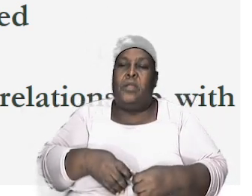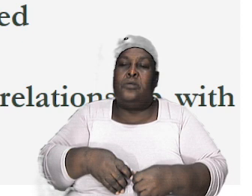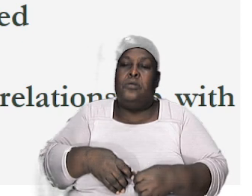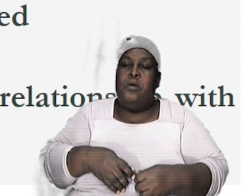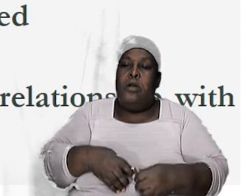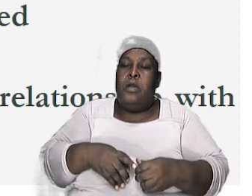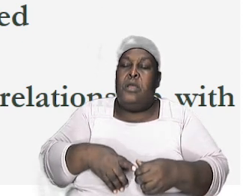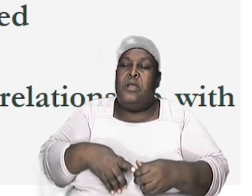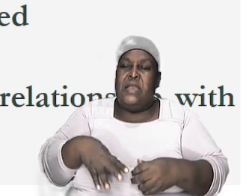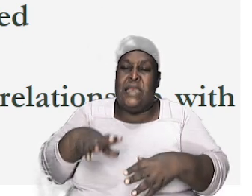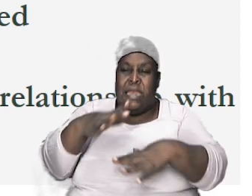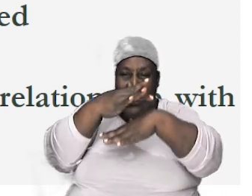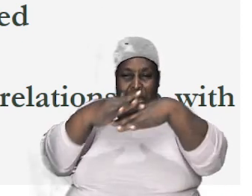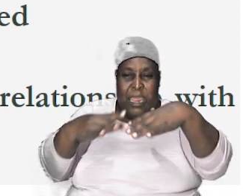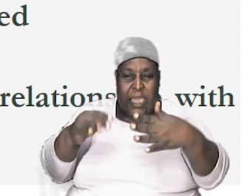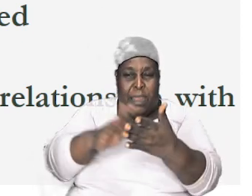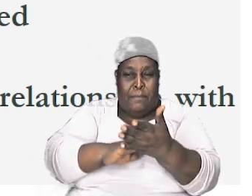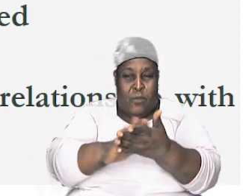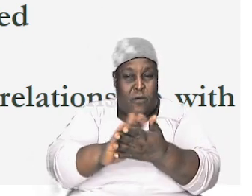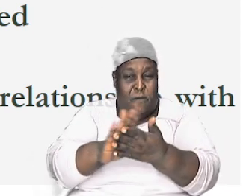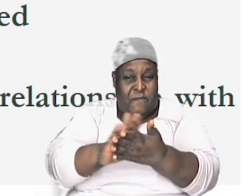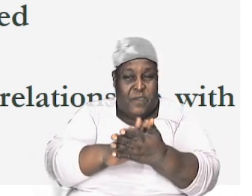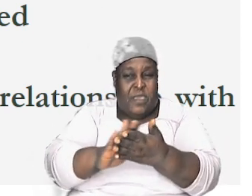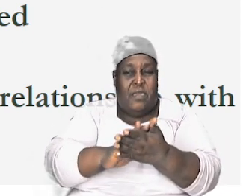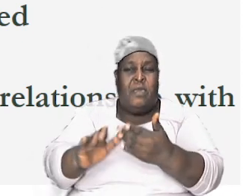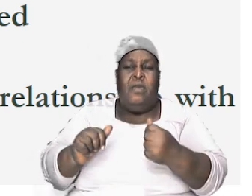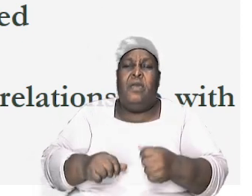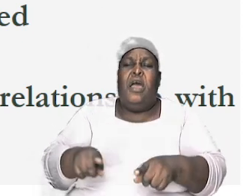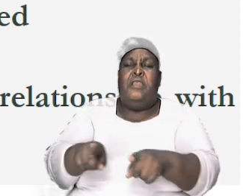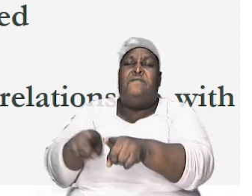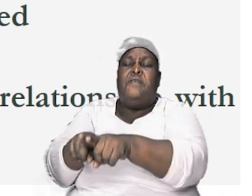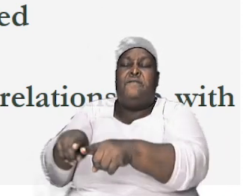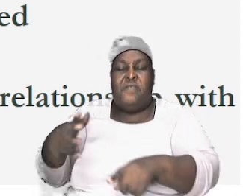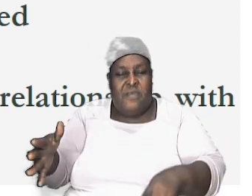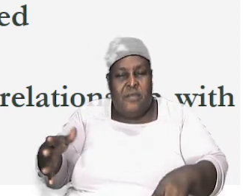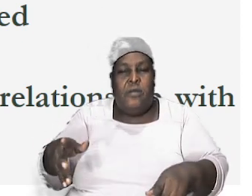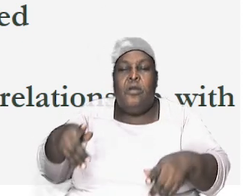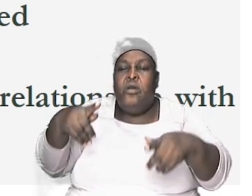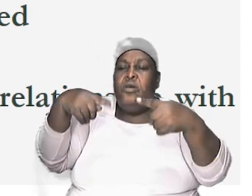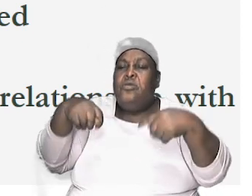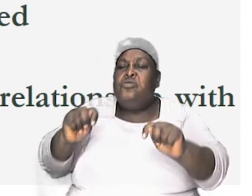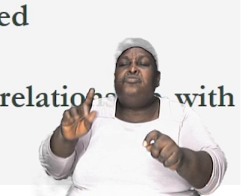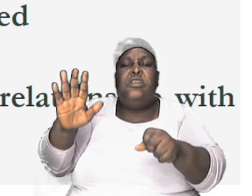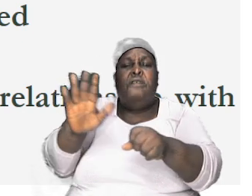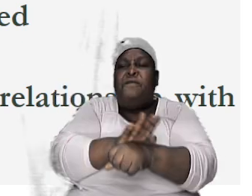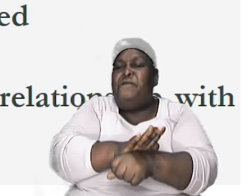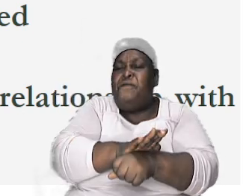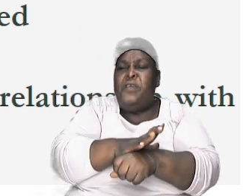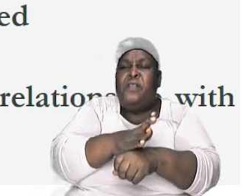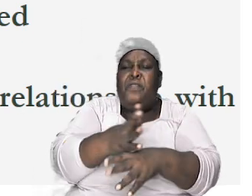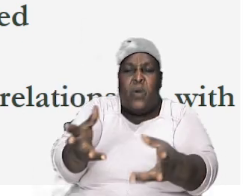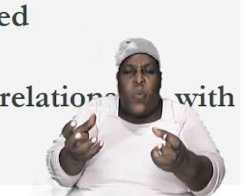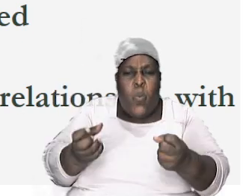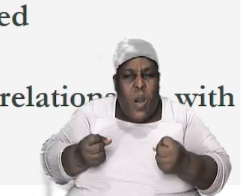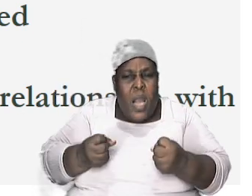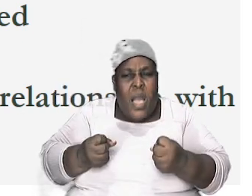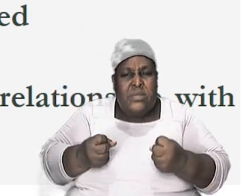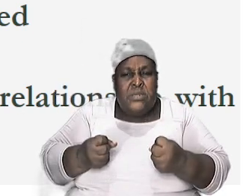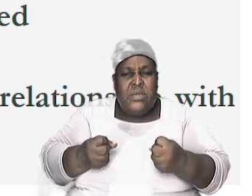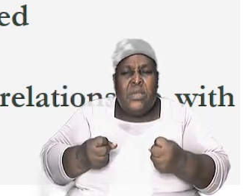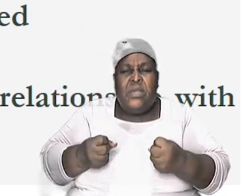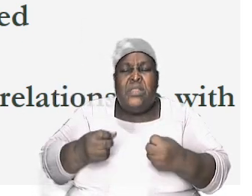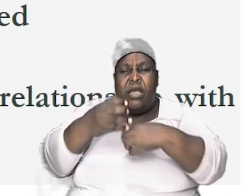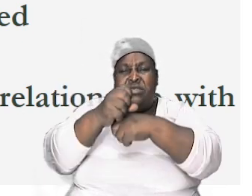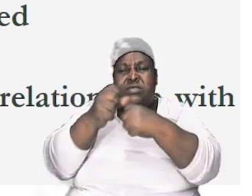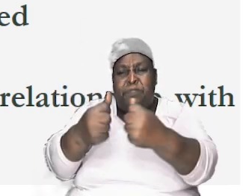on different things. Because they are trying to fill that desire in their hearts. There is a gap. There is something